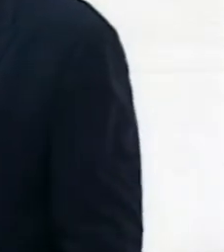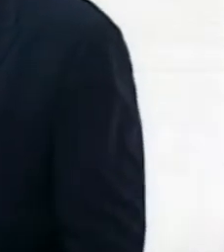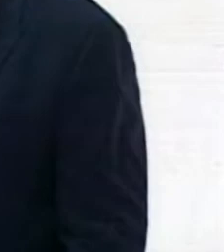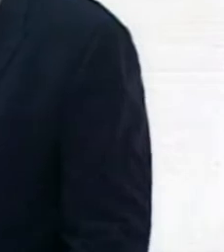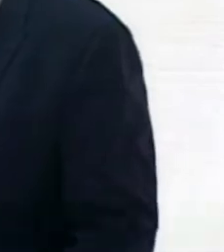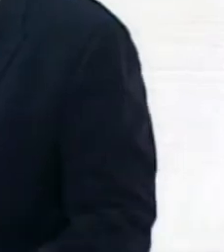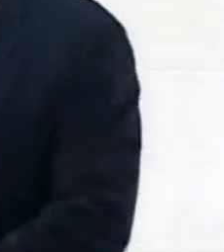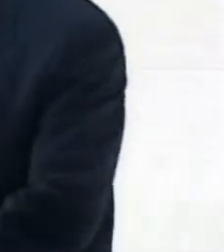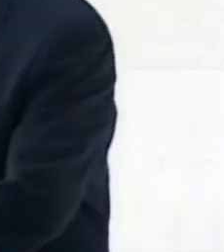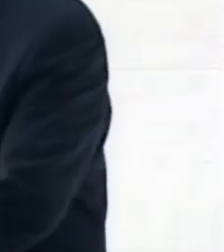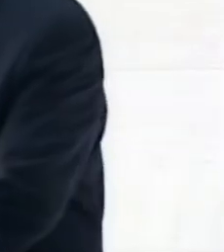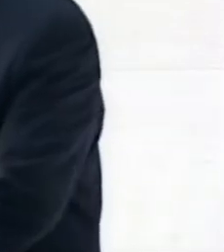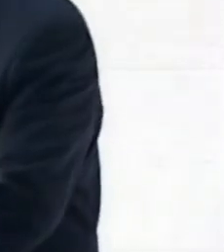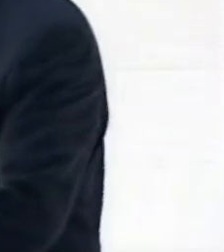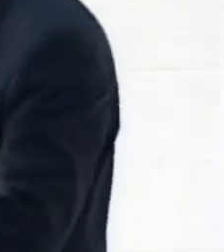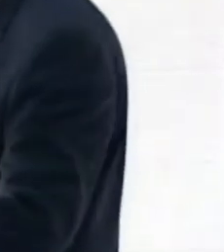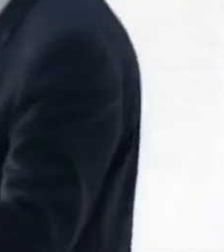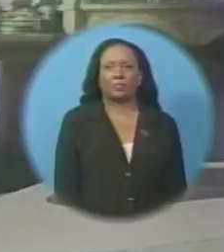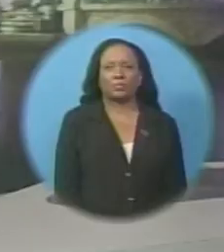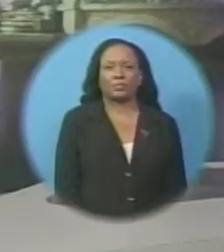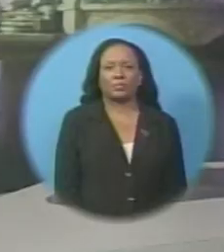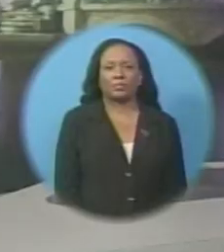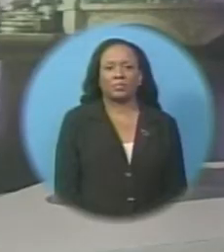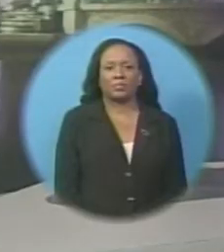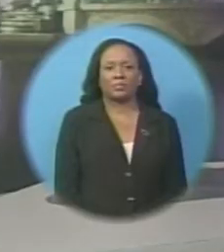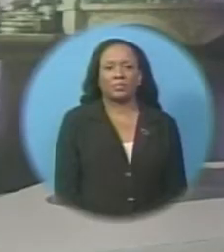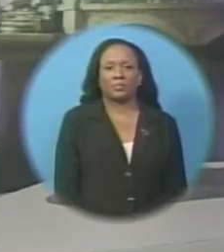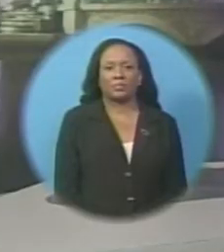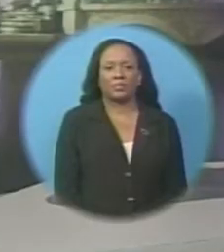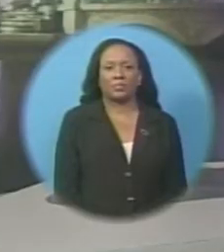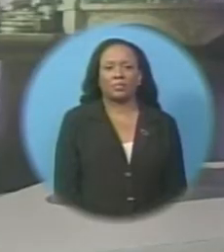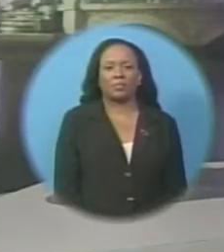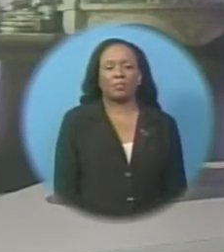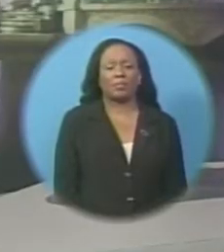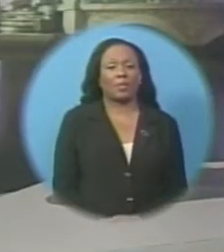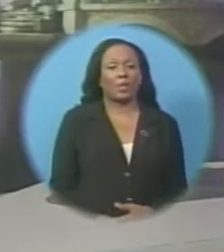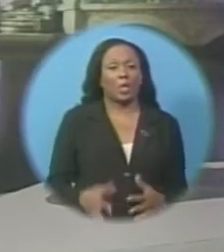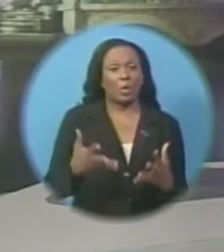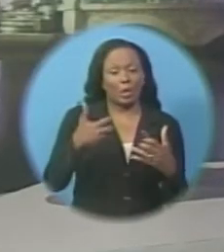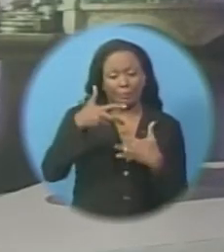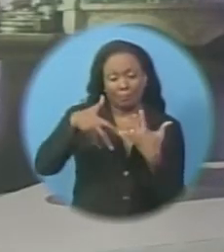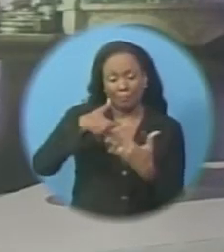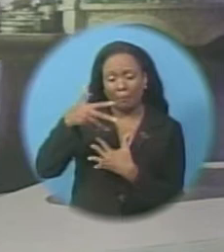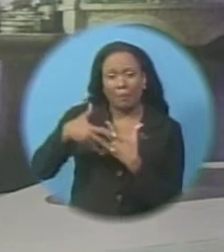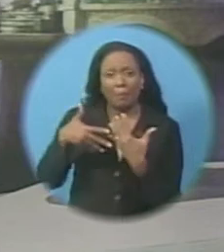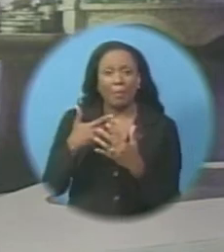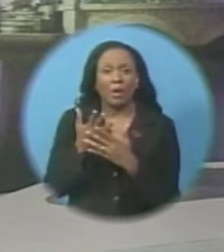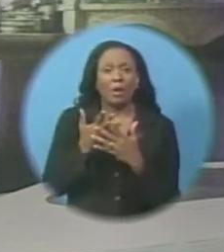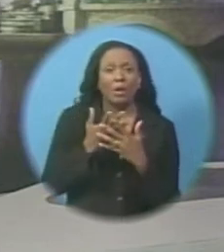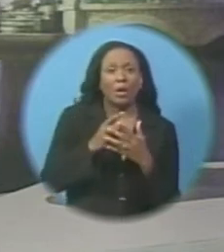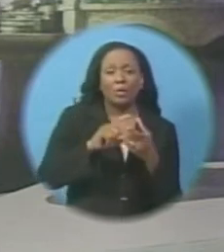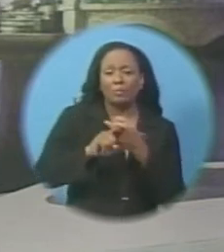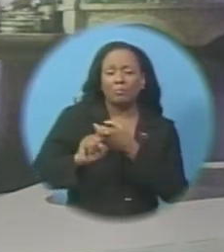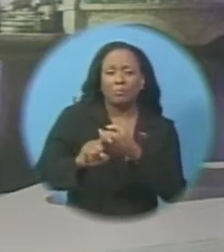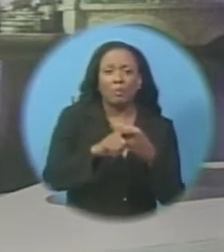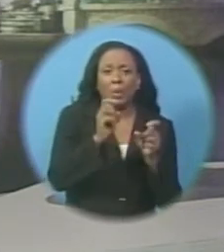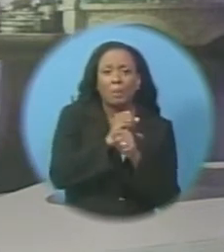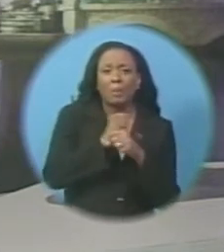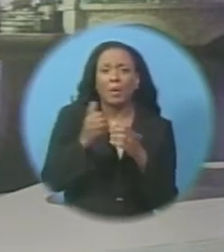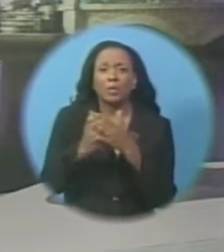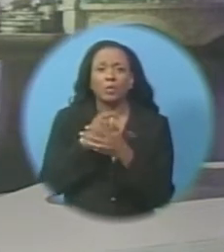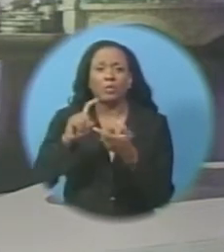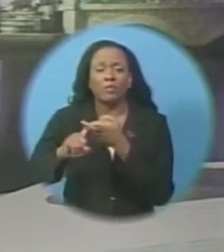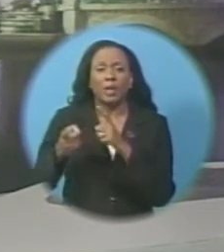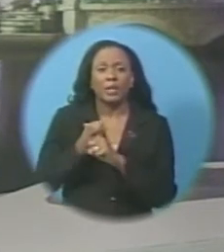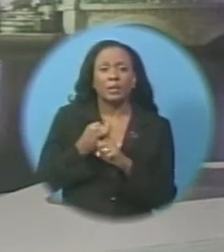of this institution. Well, making new friends might be the biggest worry for new secondary school